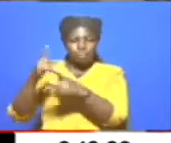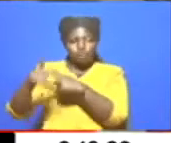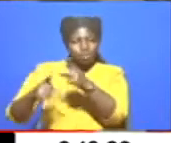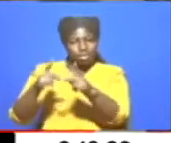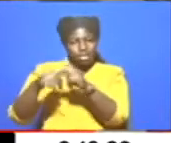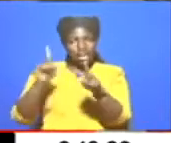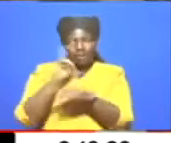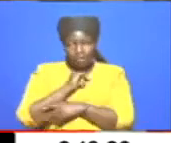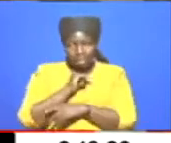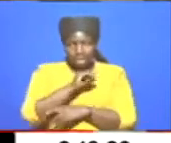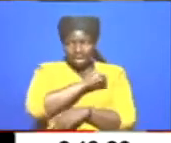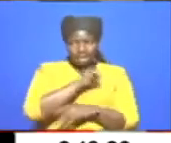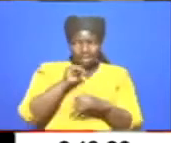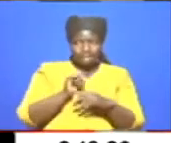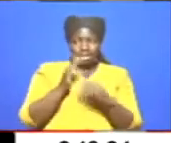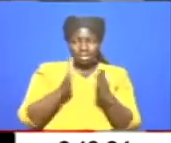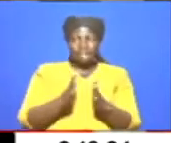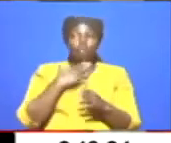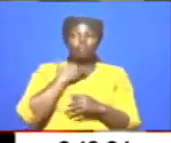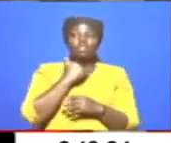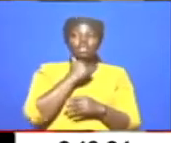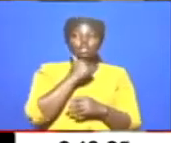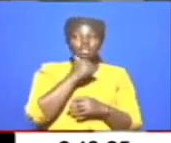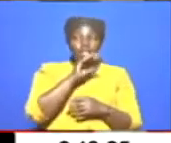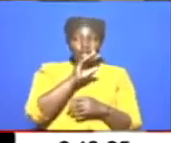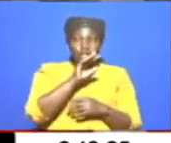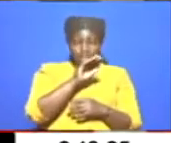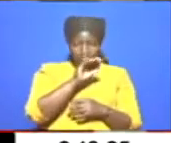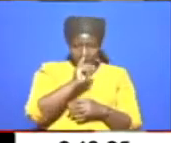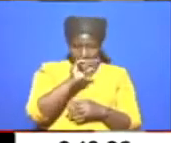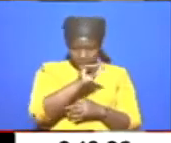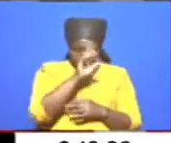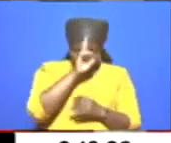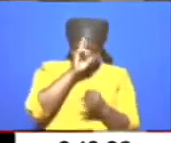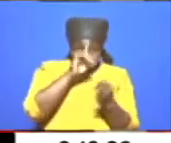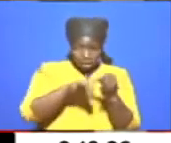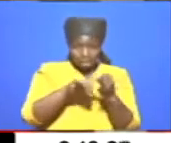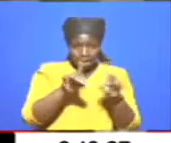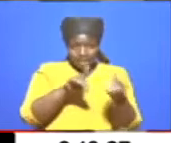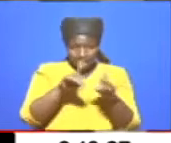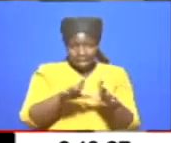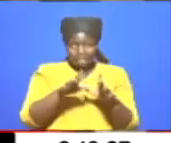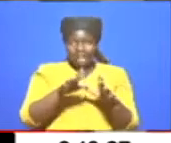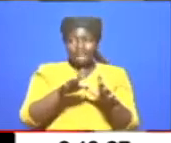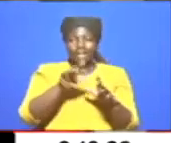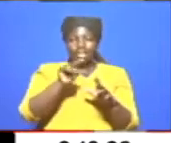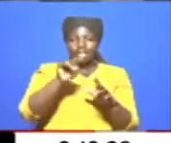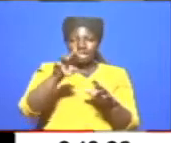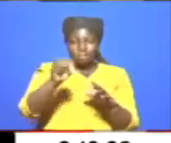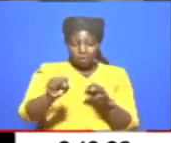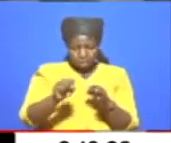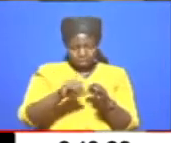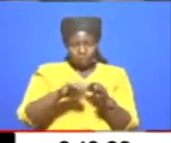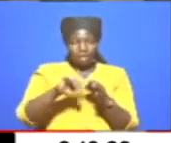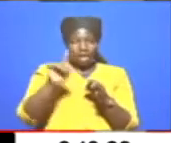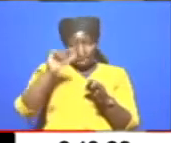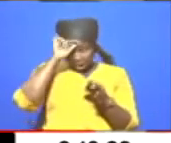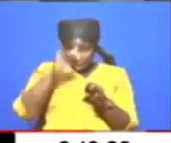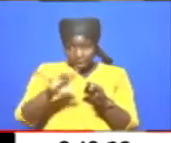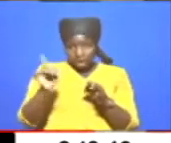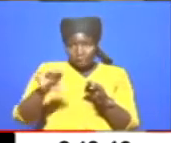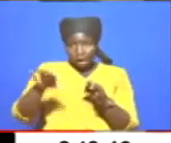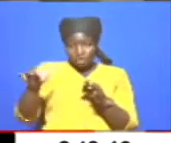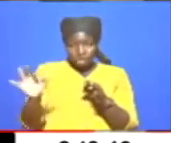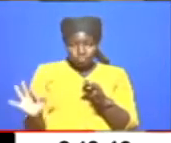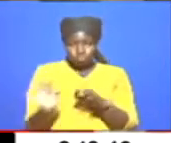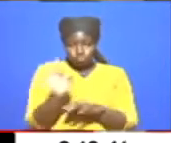General of Police, the Director General Nairobi Metropolitan Services, and the Governor Nairobi City County to appear in person next